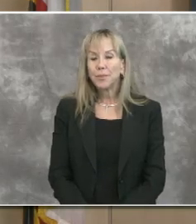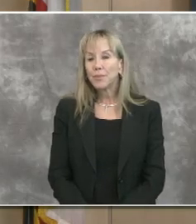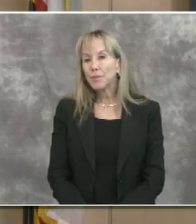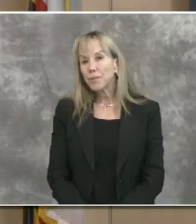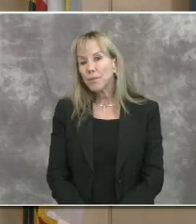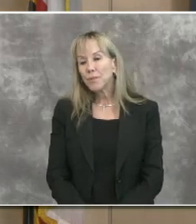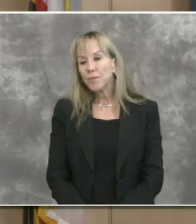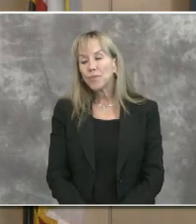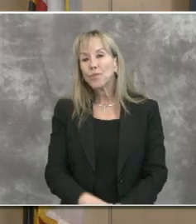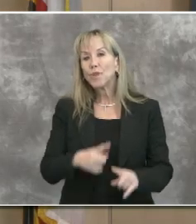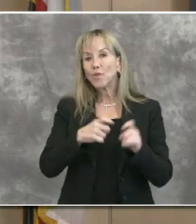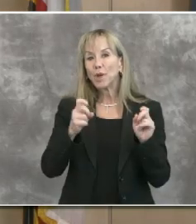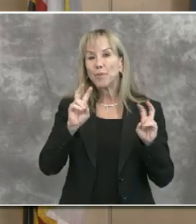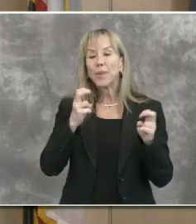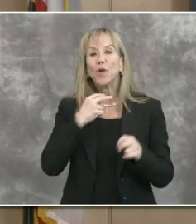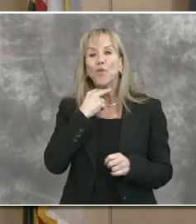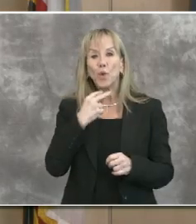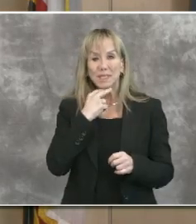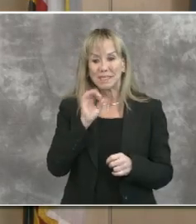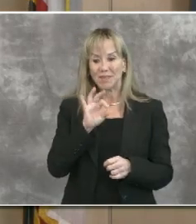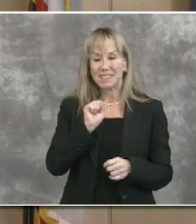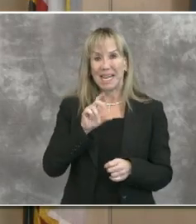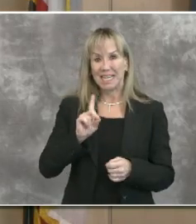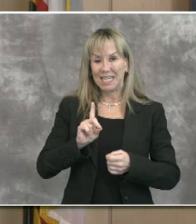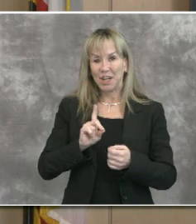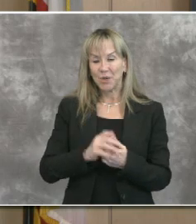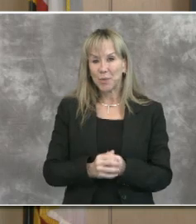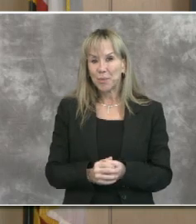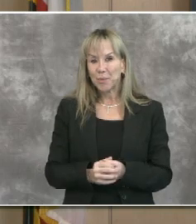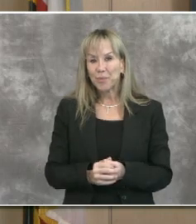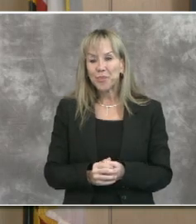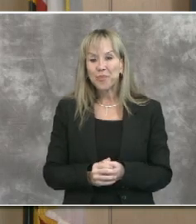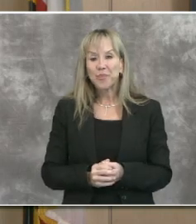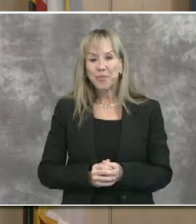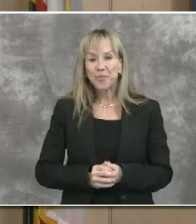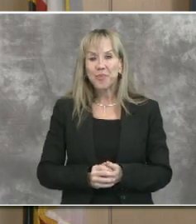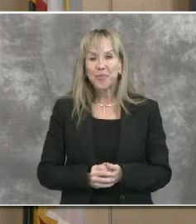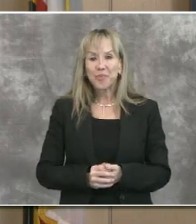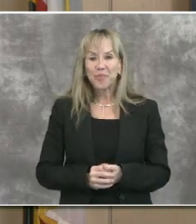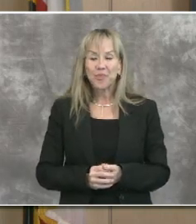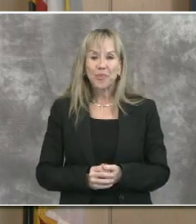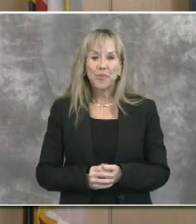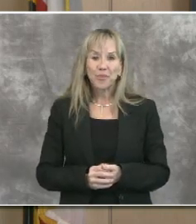Voice of San Diego, please state your name and question.